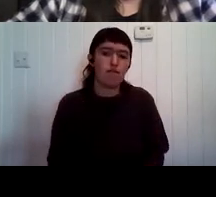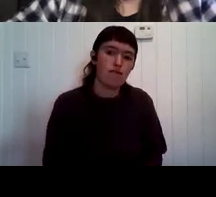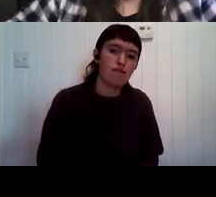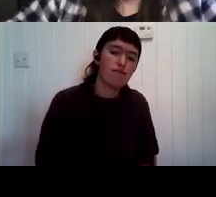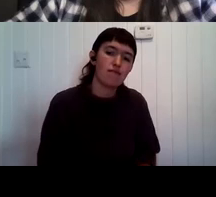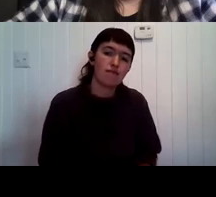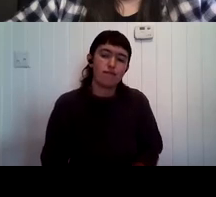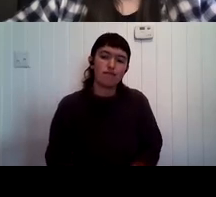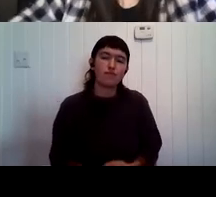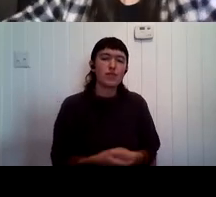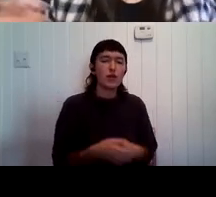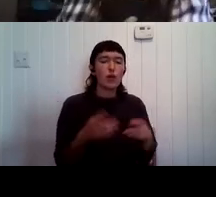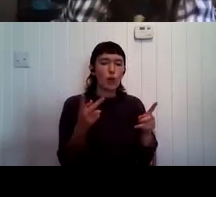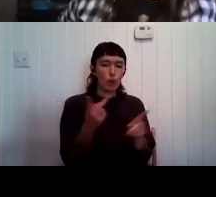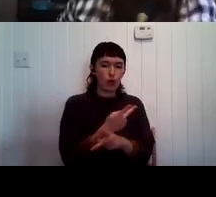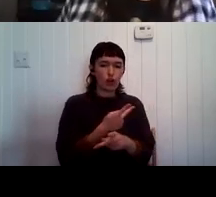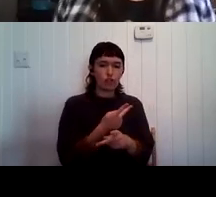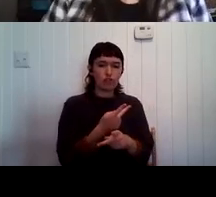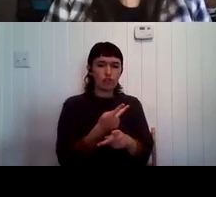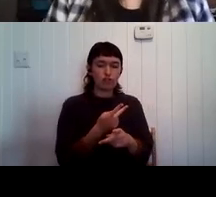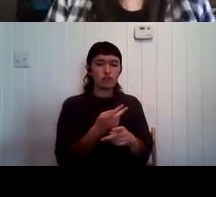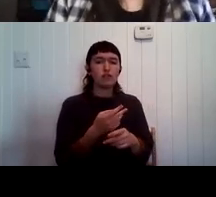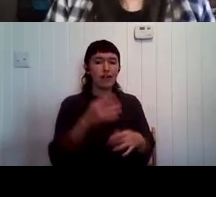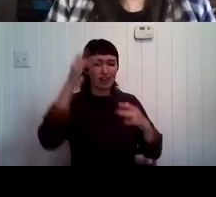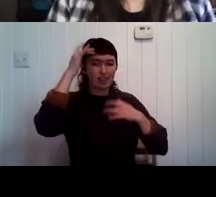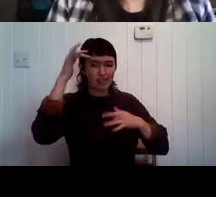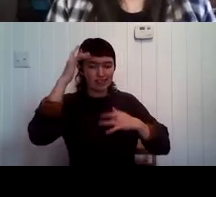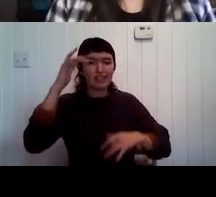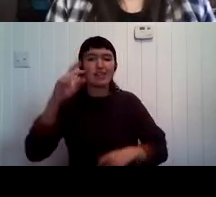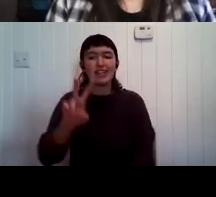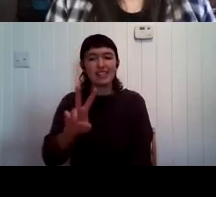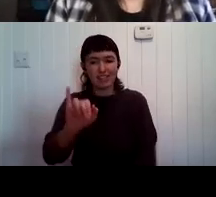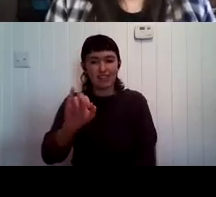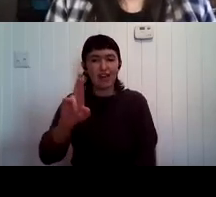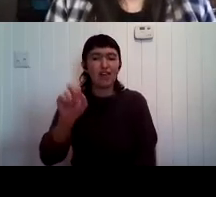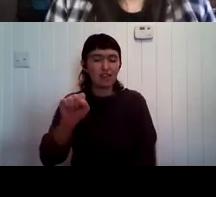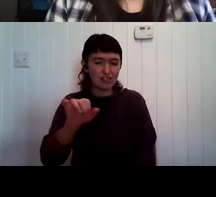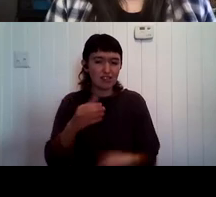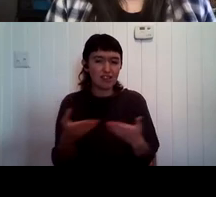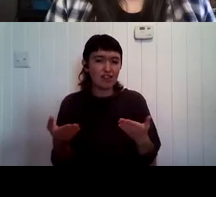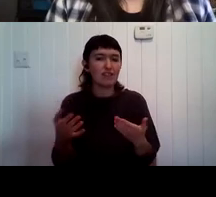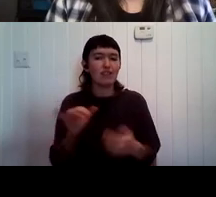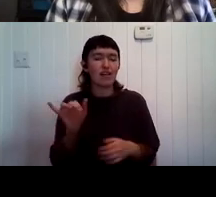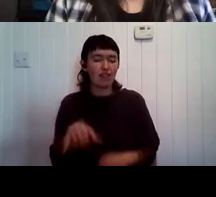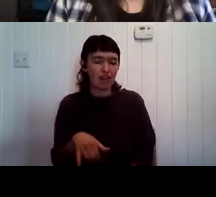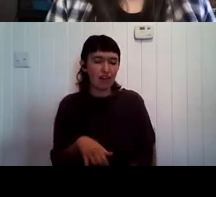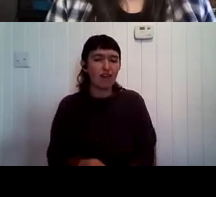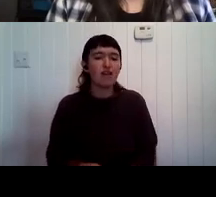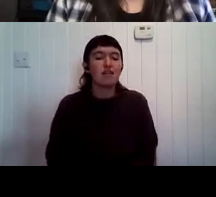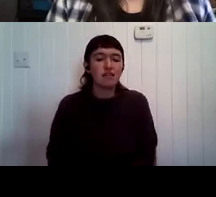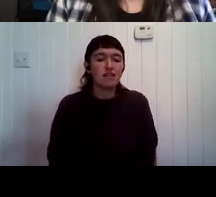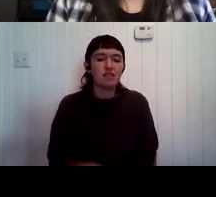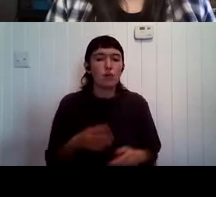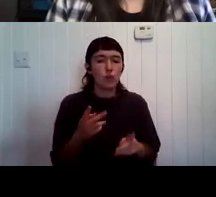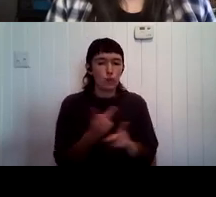The worst thing when you're talking about viruses and diseases and things like that, I would say